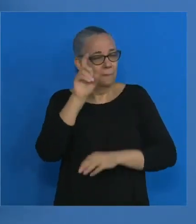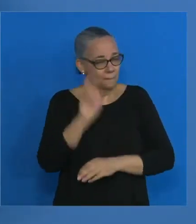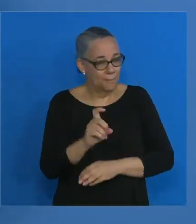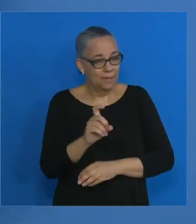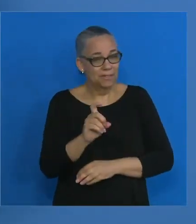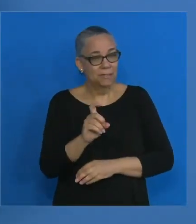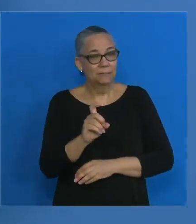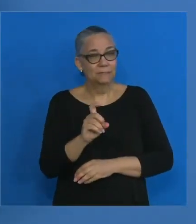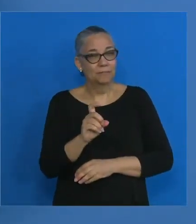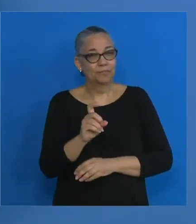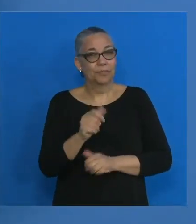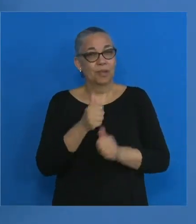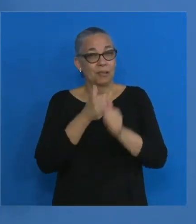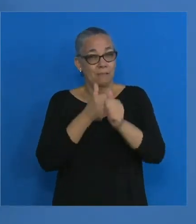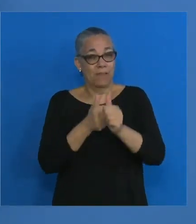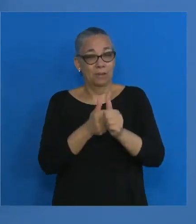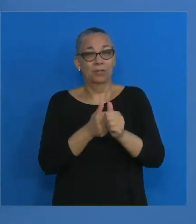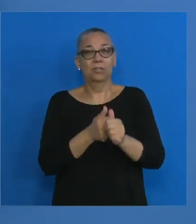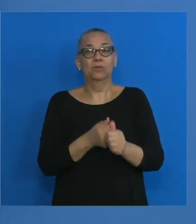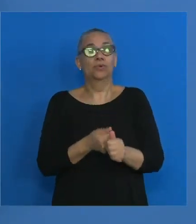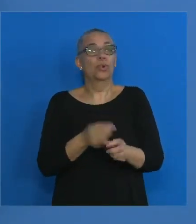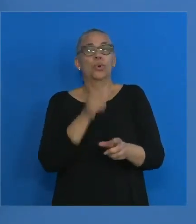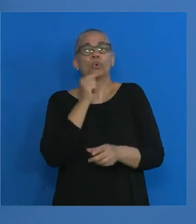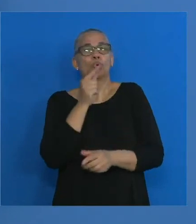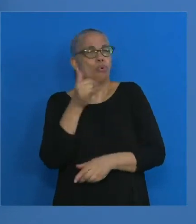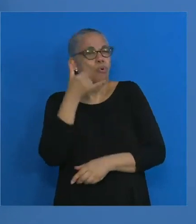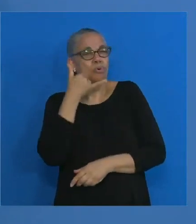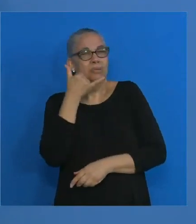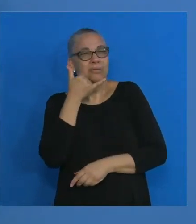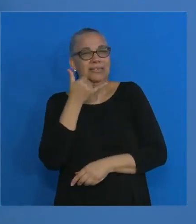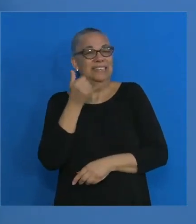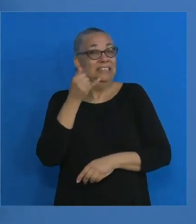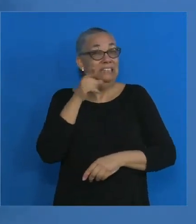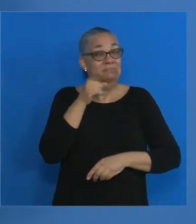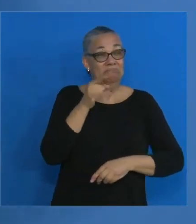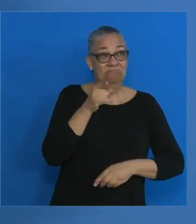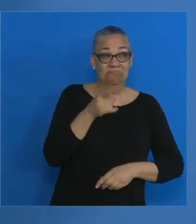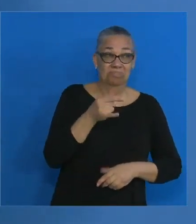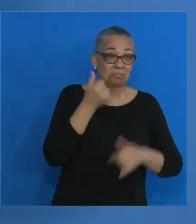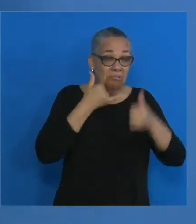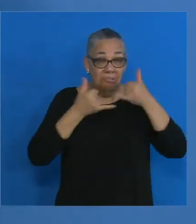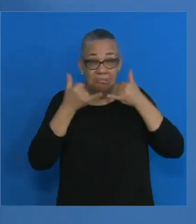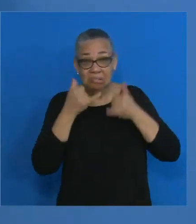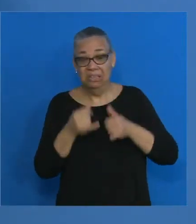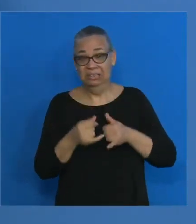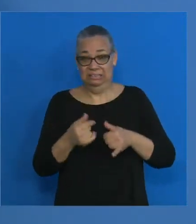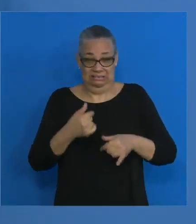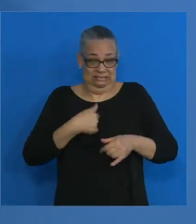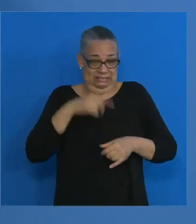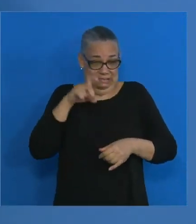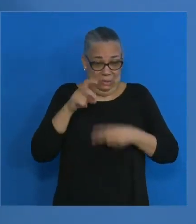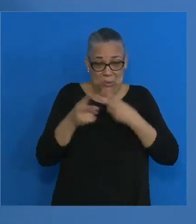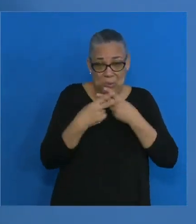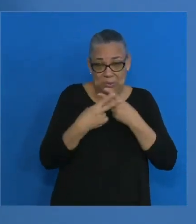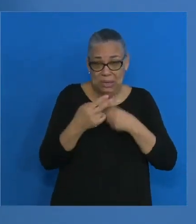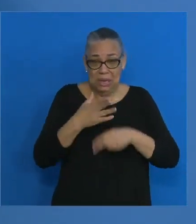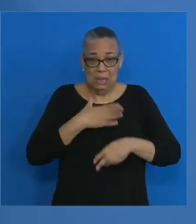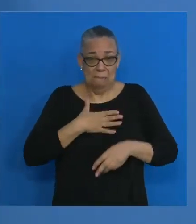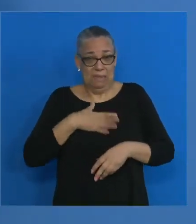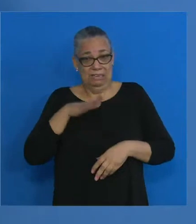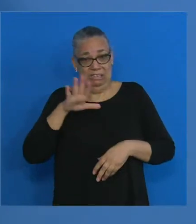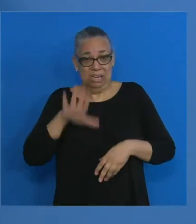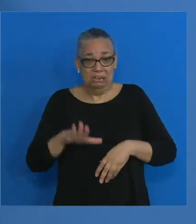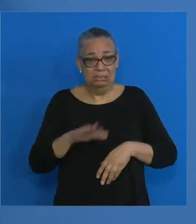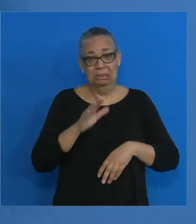the contact tracers that will give the call. It will not be, if you call the COVID hotline and say, should I quarantine because my grandchild's